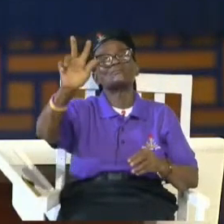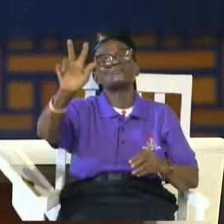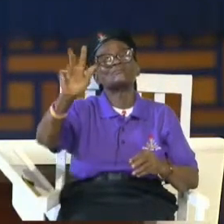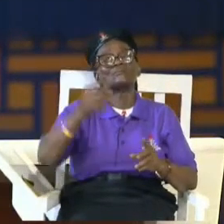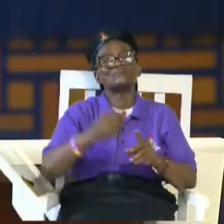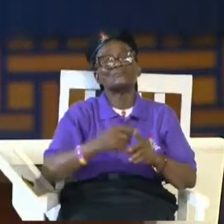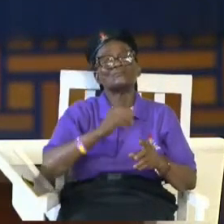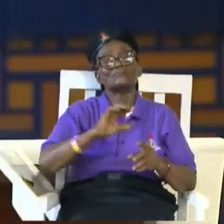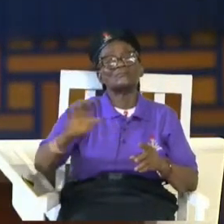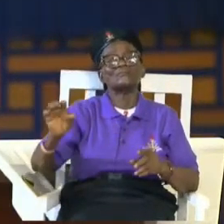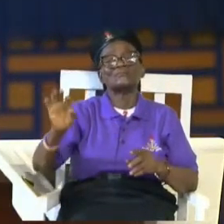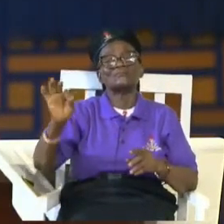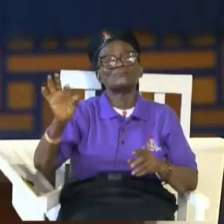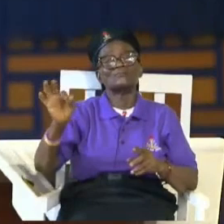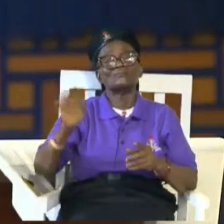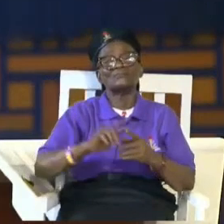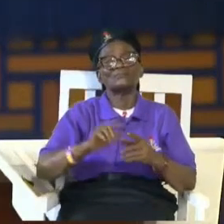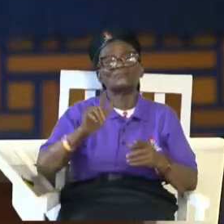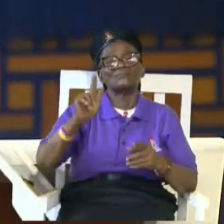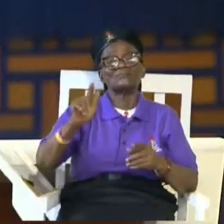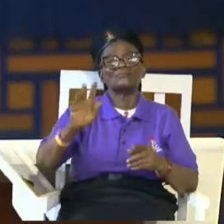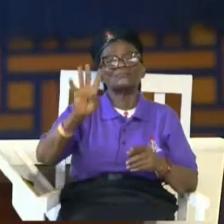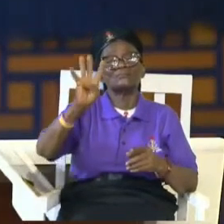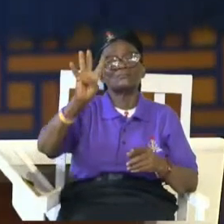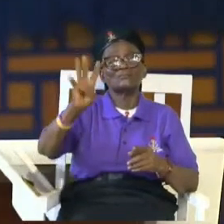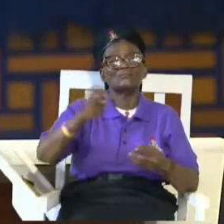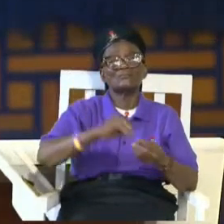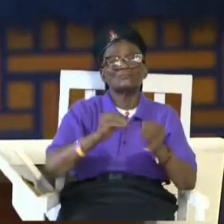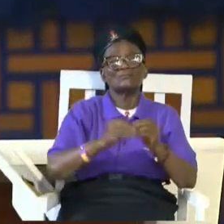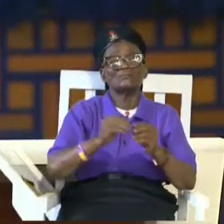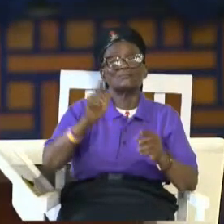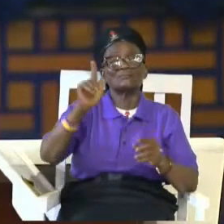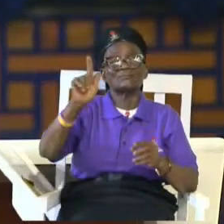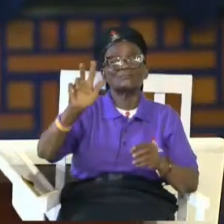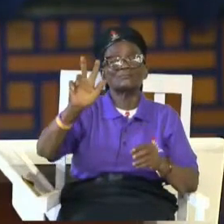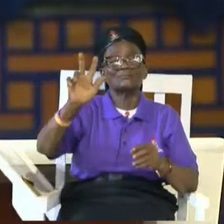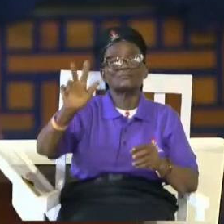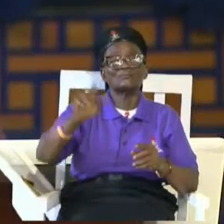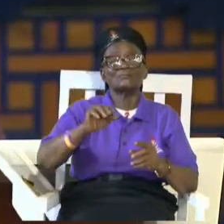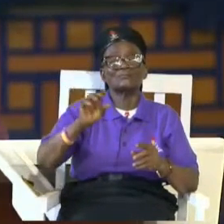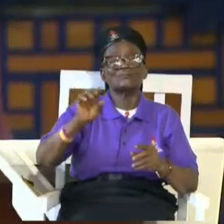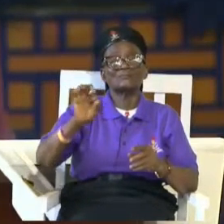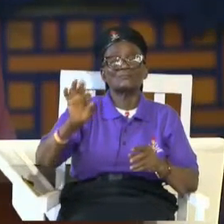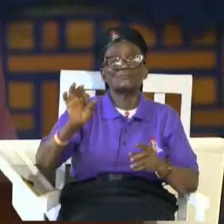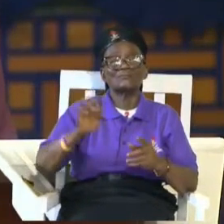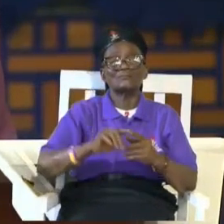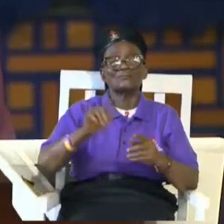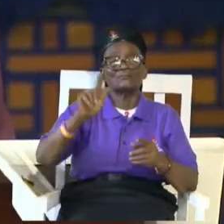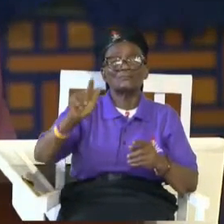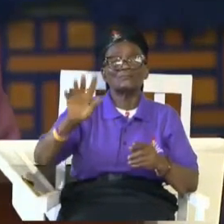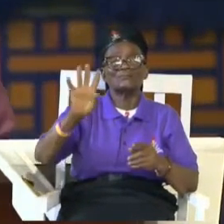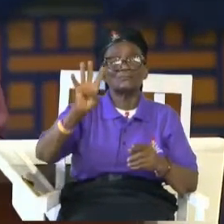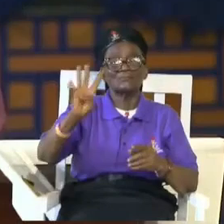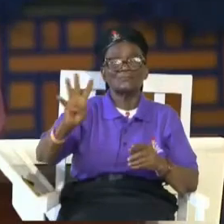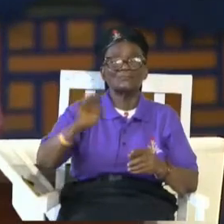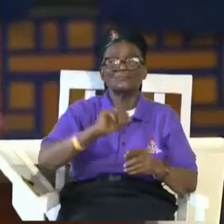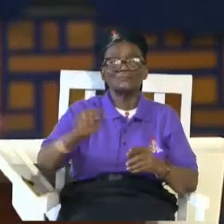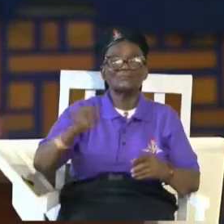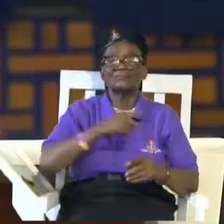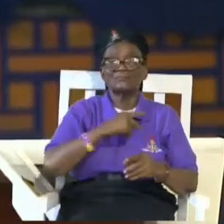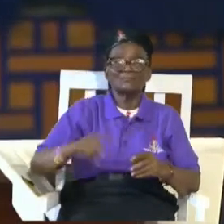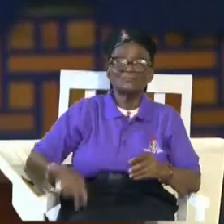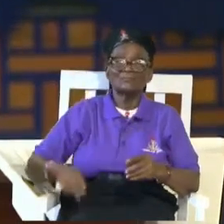23, from verse 19 to 24, Numbers 23, 19 to 24, a